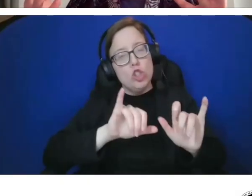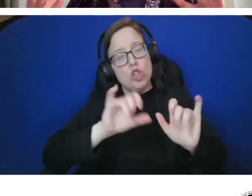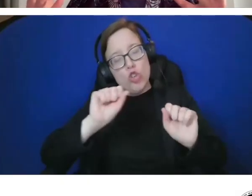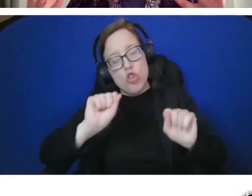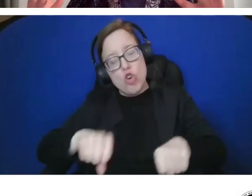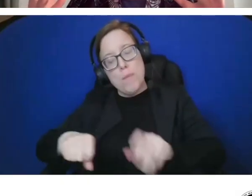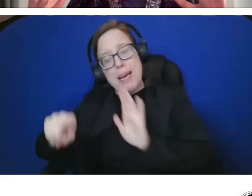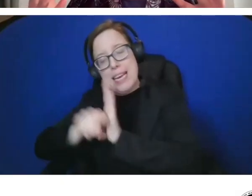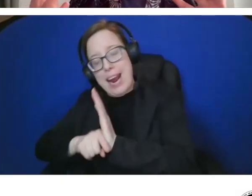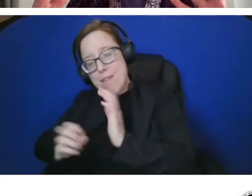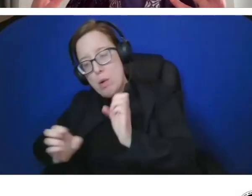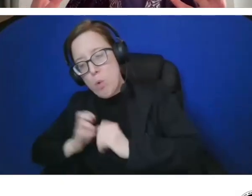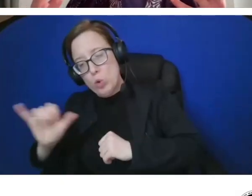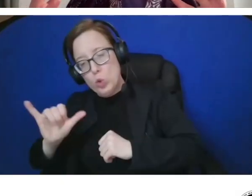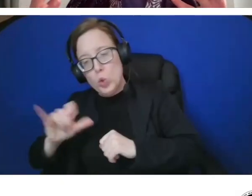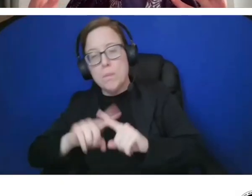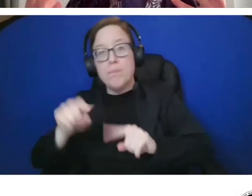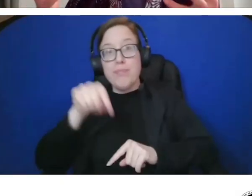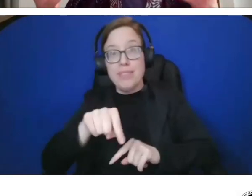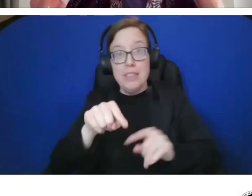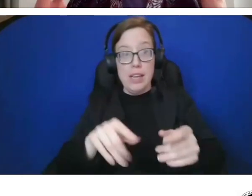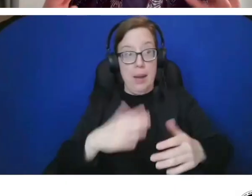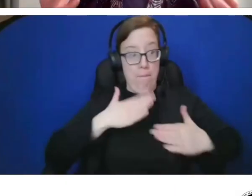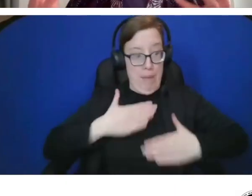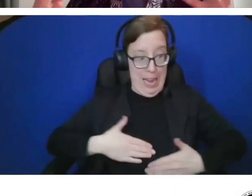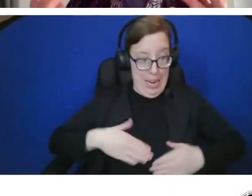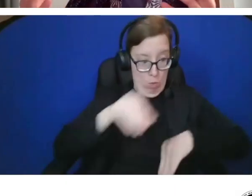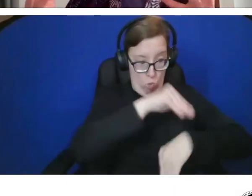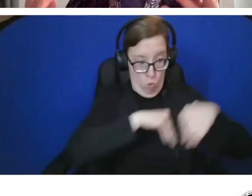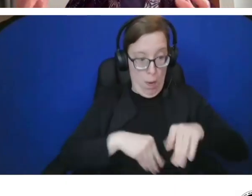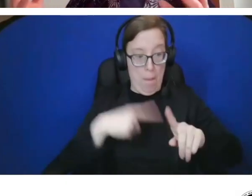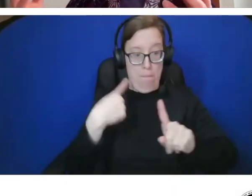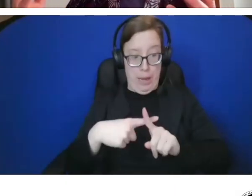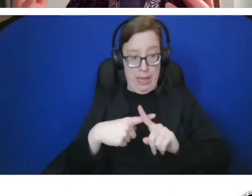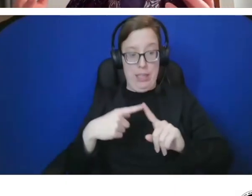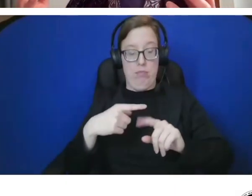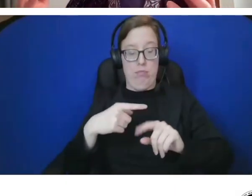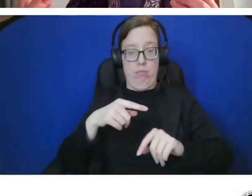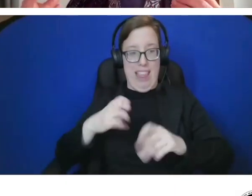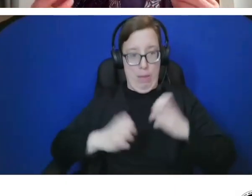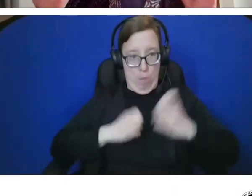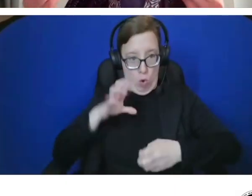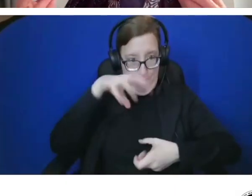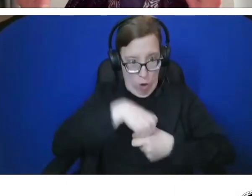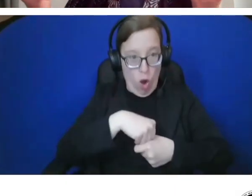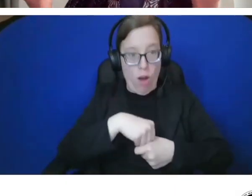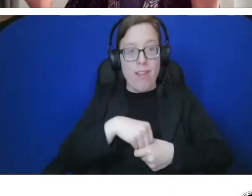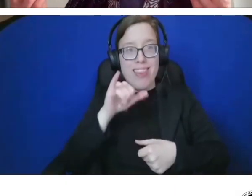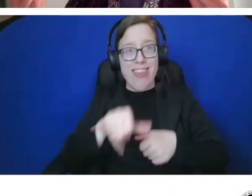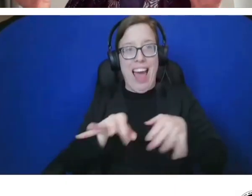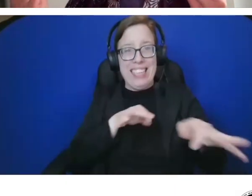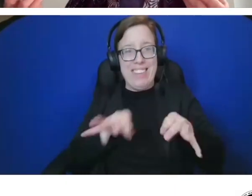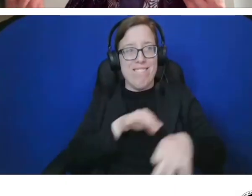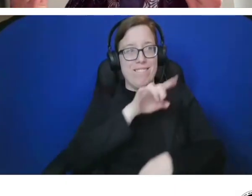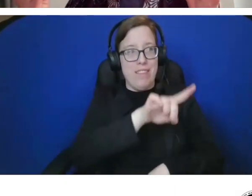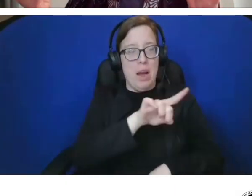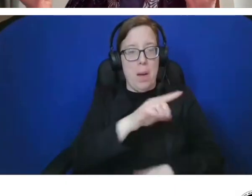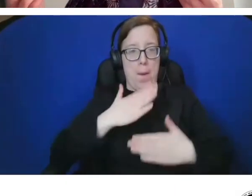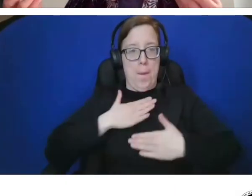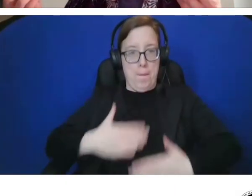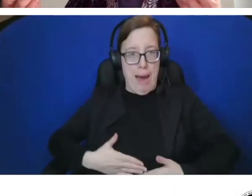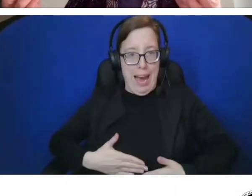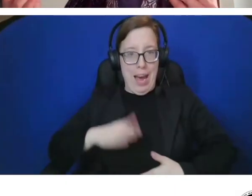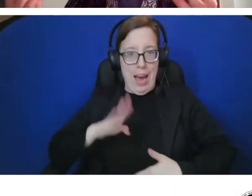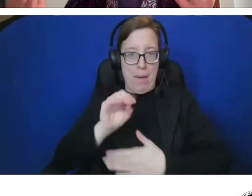happen to have negative emotions too. This combination of the body and movement and emotion defines what bodily